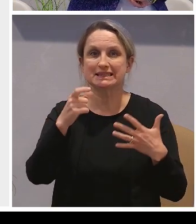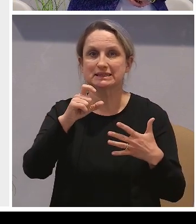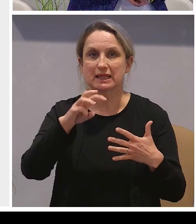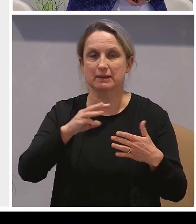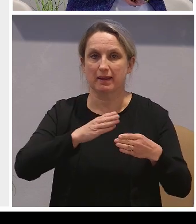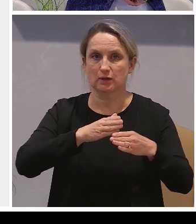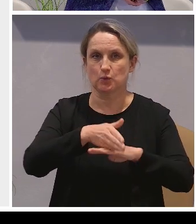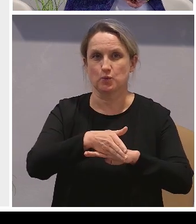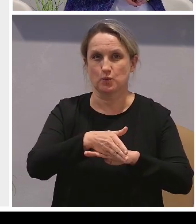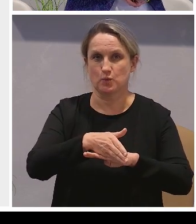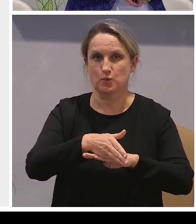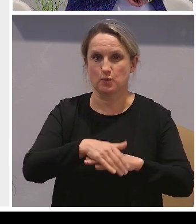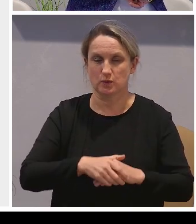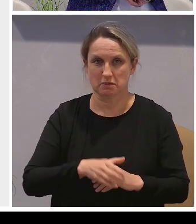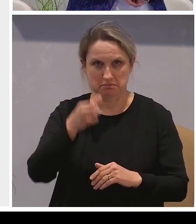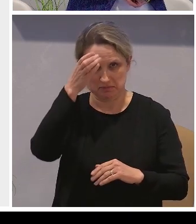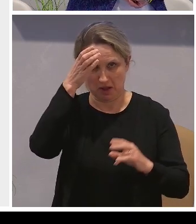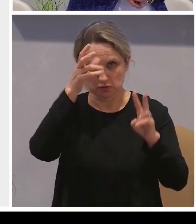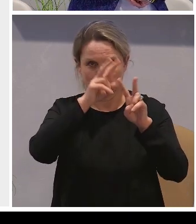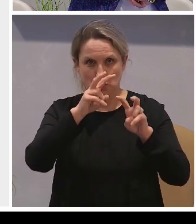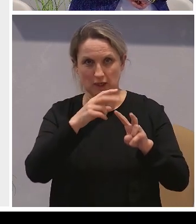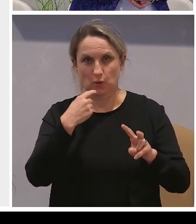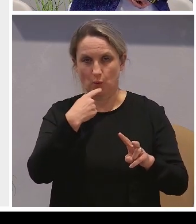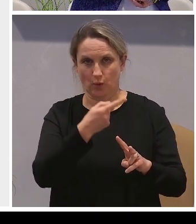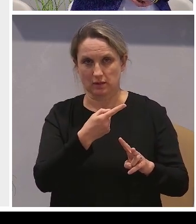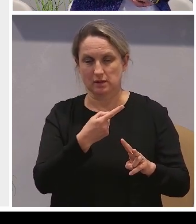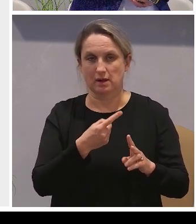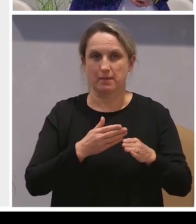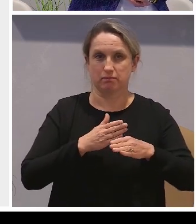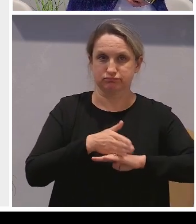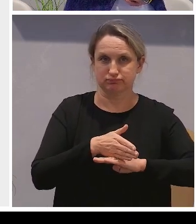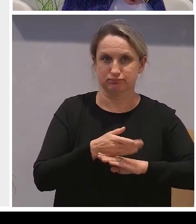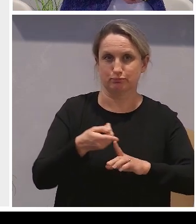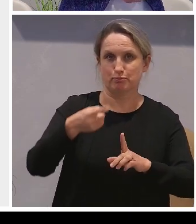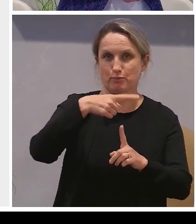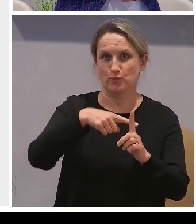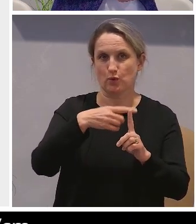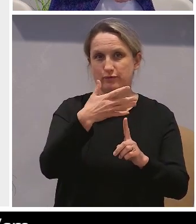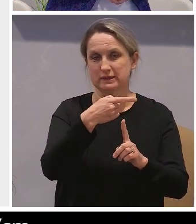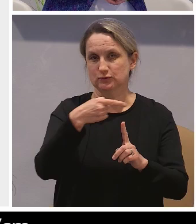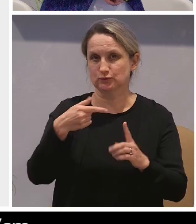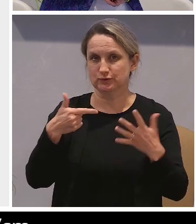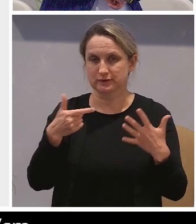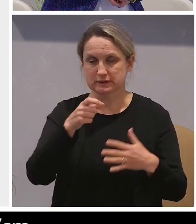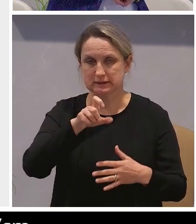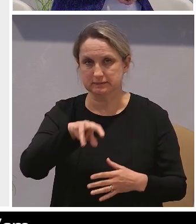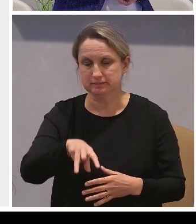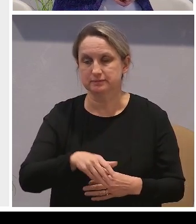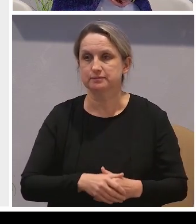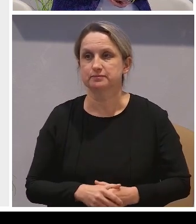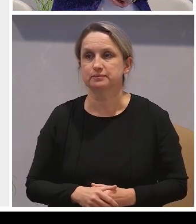it can give us an extra 5 to 7 centimeters. This is the data coming